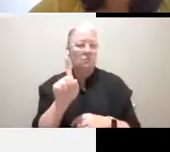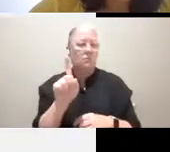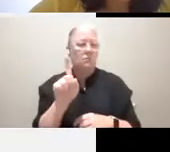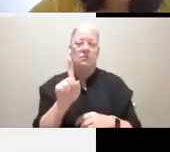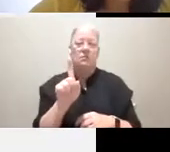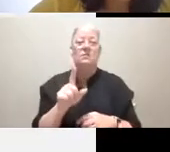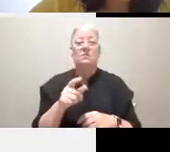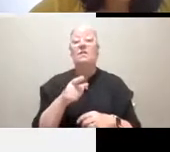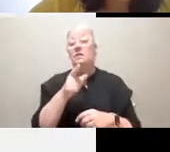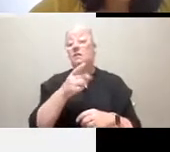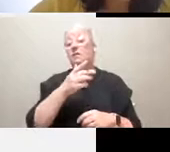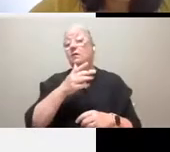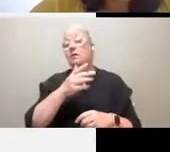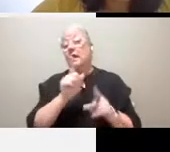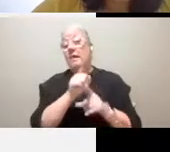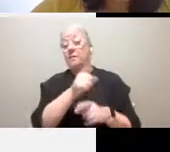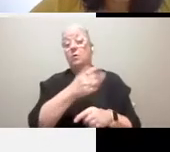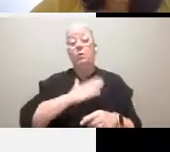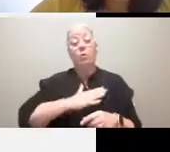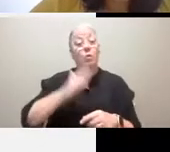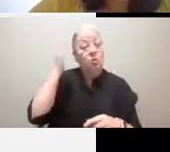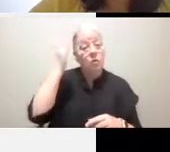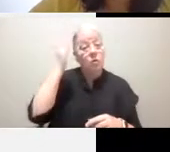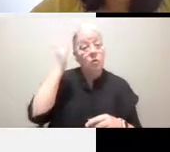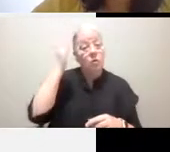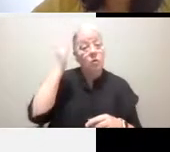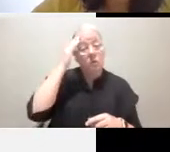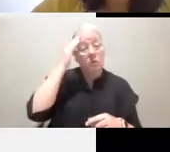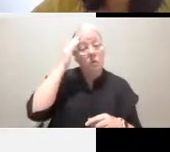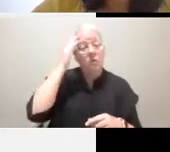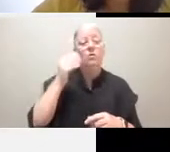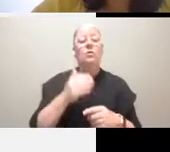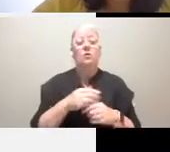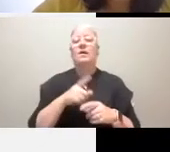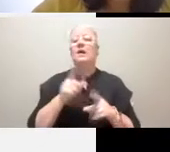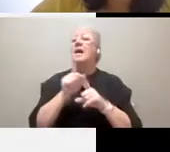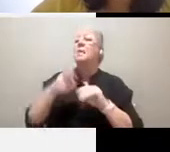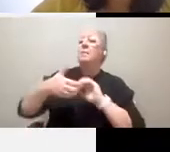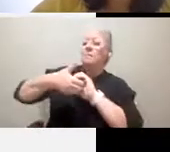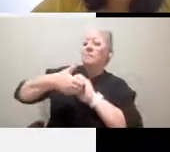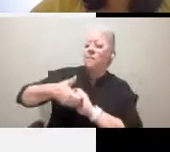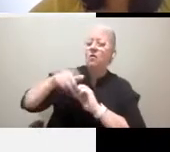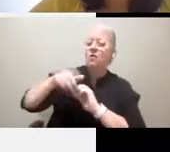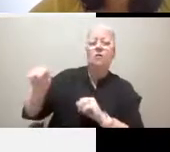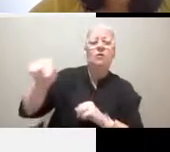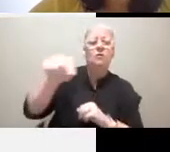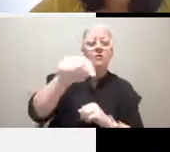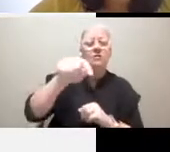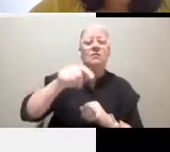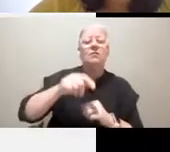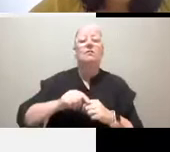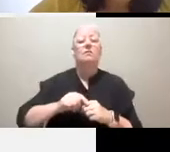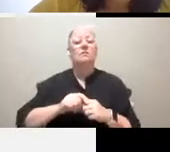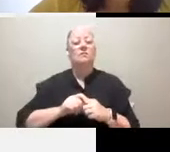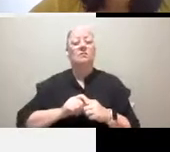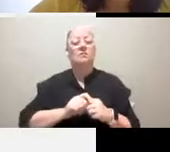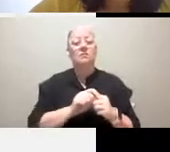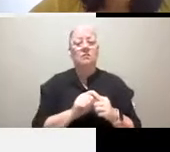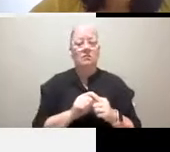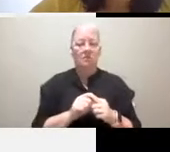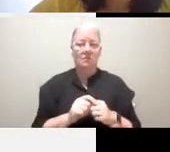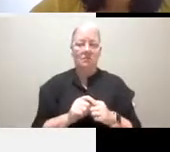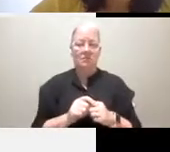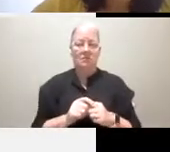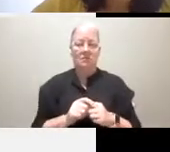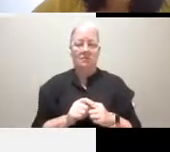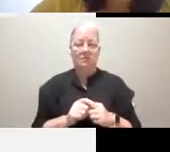it but also work with other partners through this kind of forums like this one,